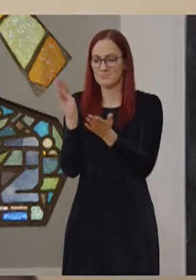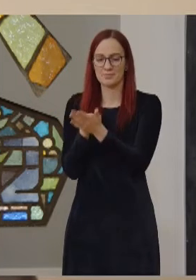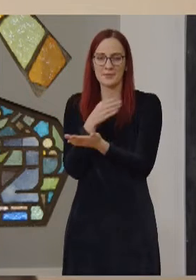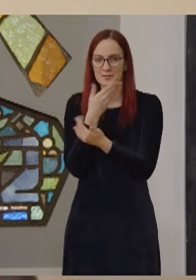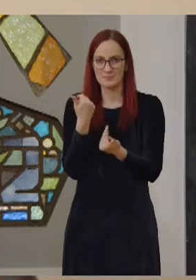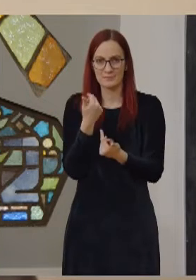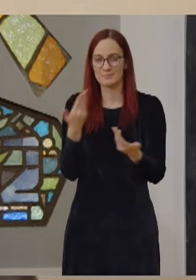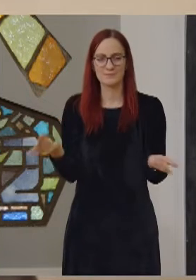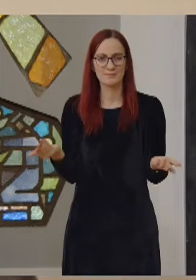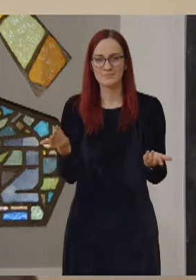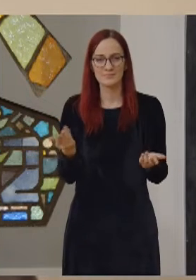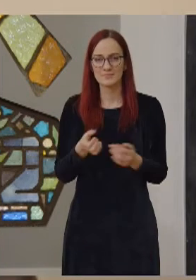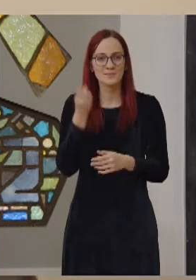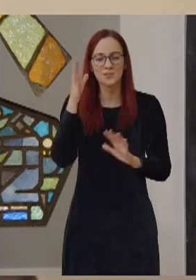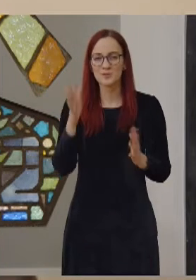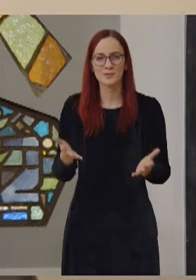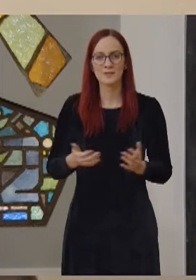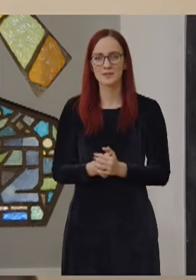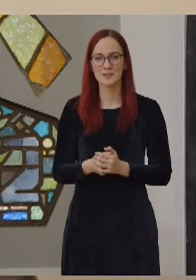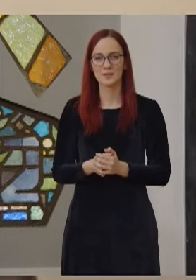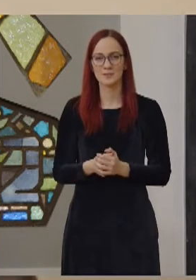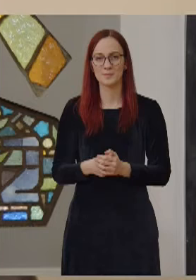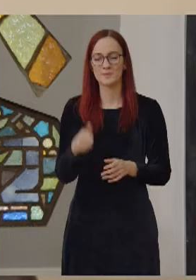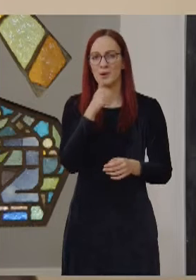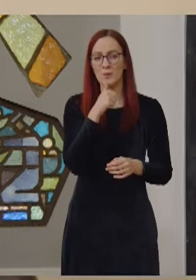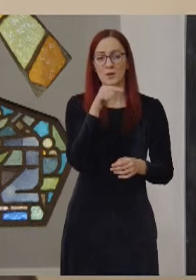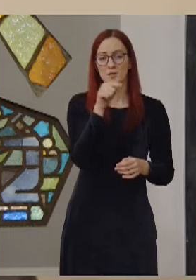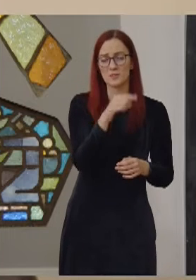been included in the Istanbul Convention. So